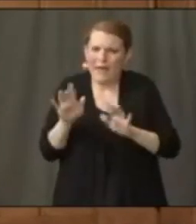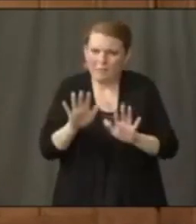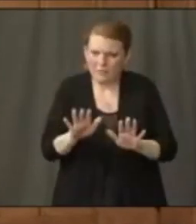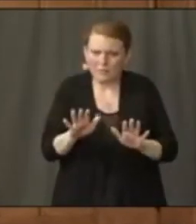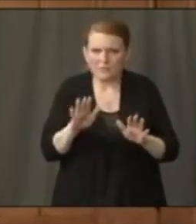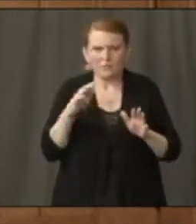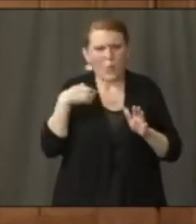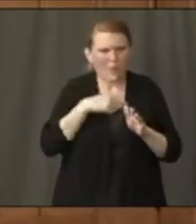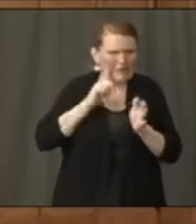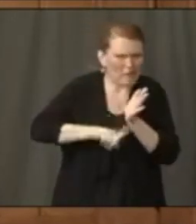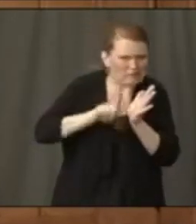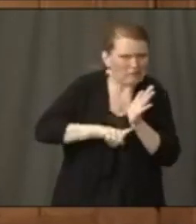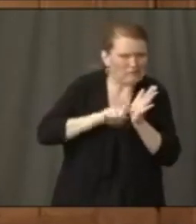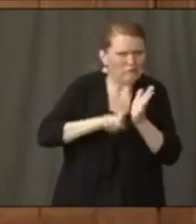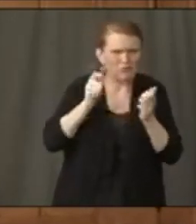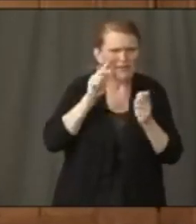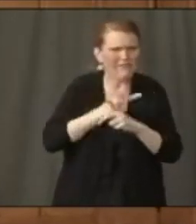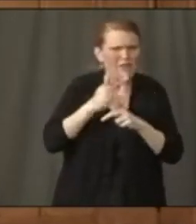right now.